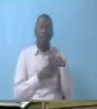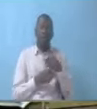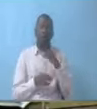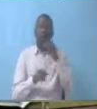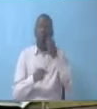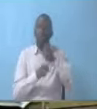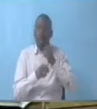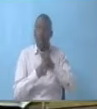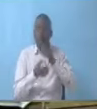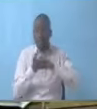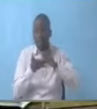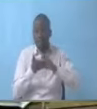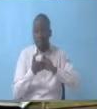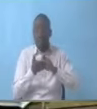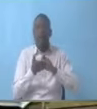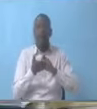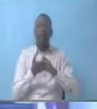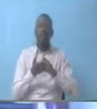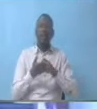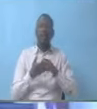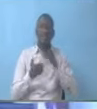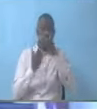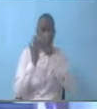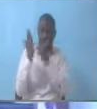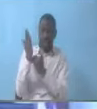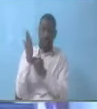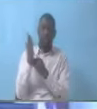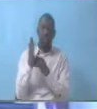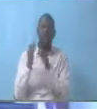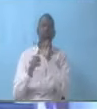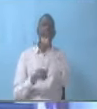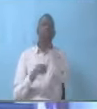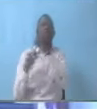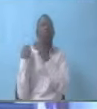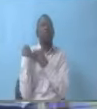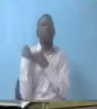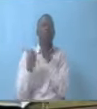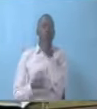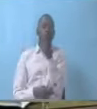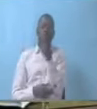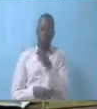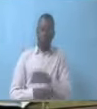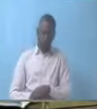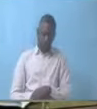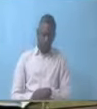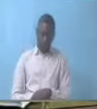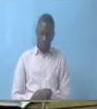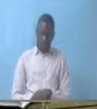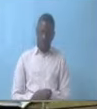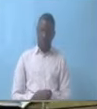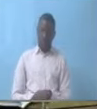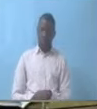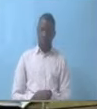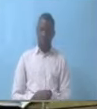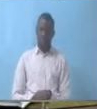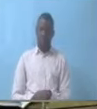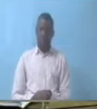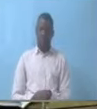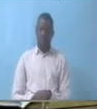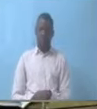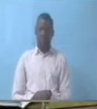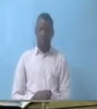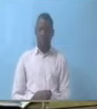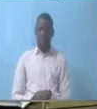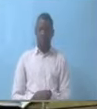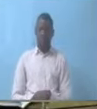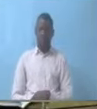Yeah. Yow dafa dess ci attorney general bi kuñ ci duggal turamit dess ci attorney general ndax te jamono bobu jox nañ la doole bo